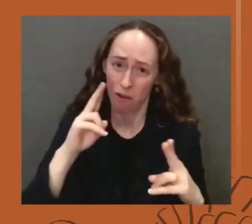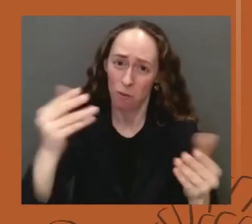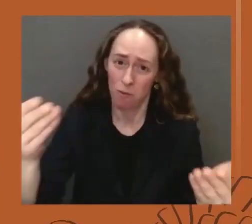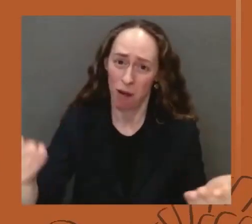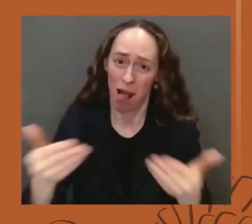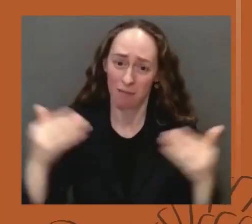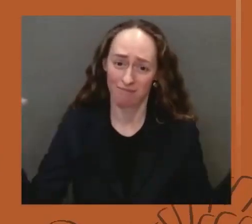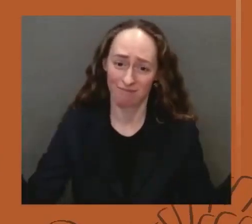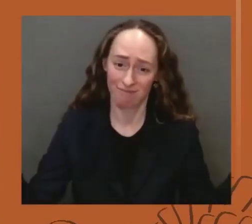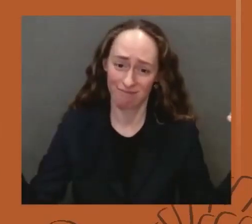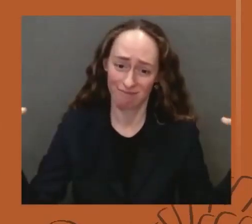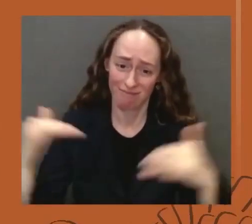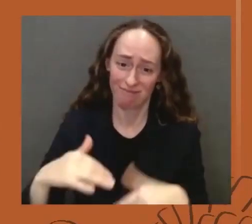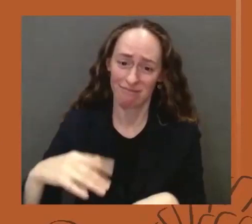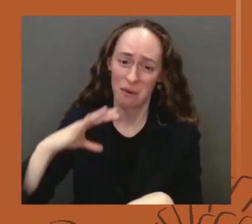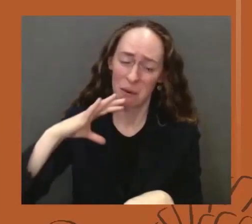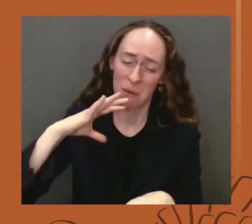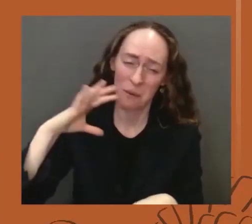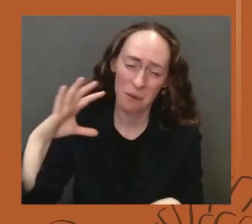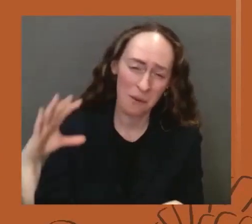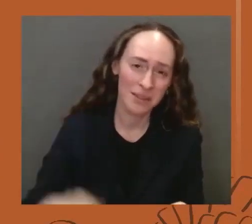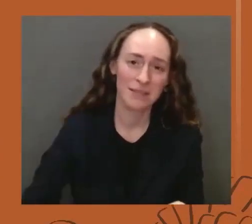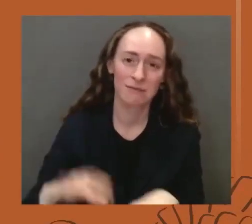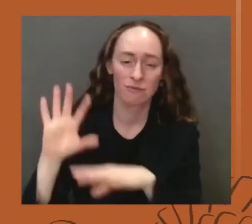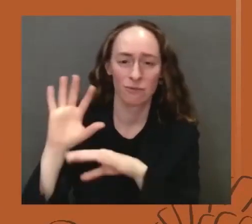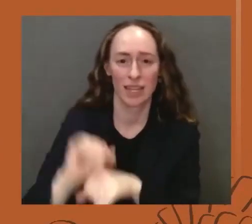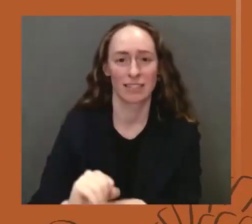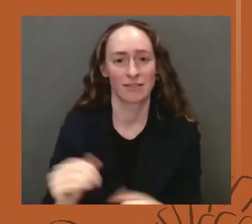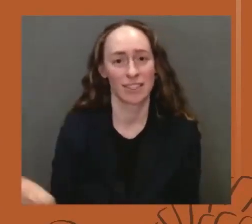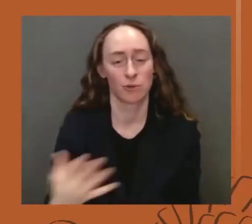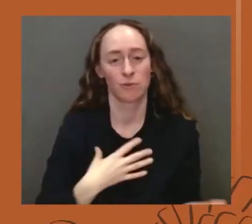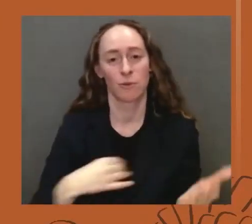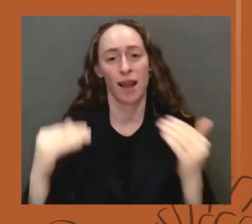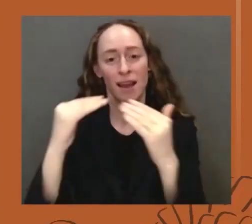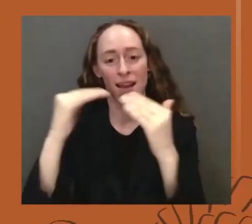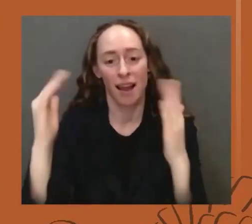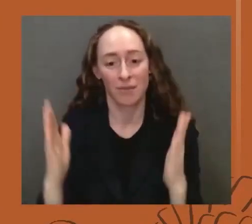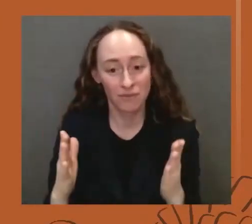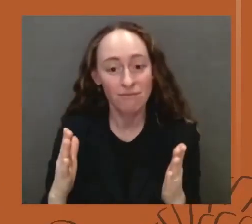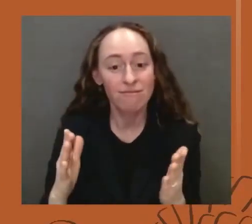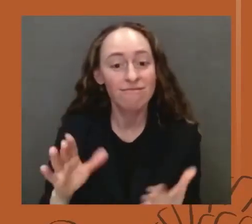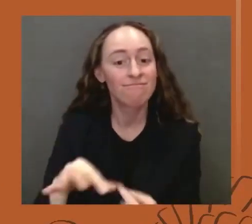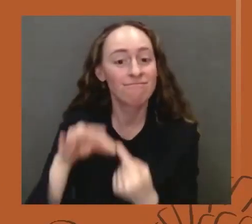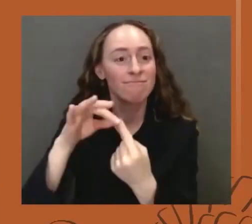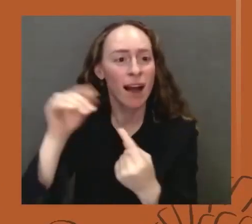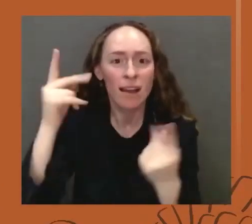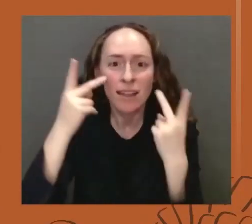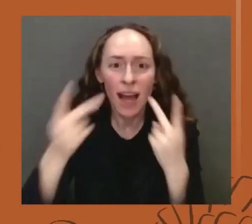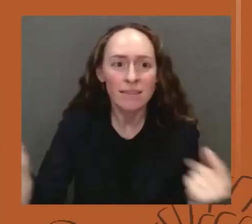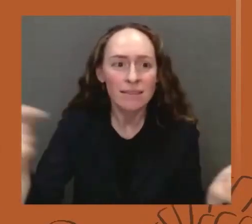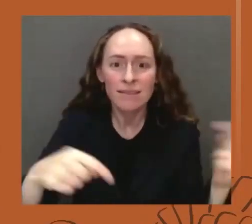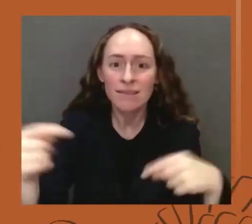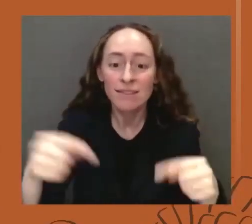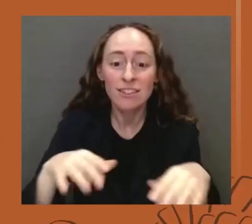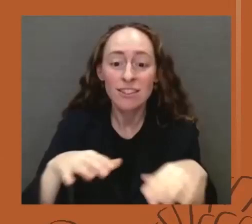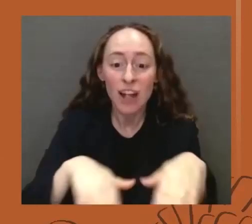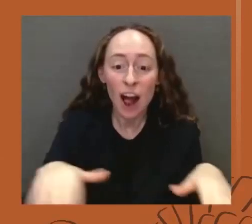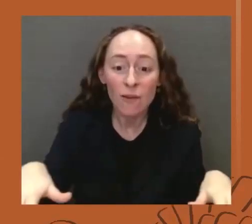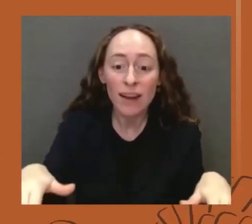special guests here today. Children and families from my staff and cabinet. Where are y'all? Stay, holler. There you go.